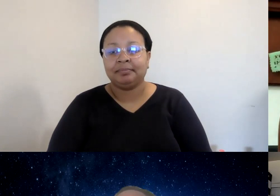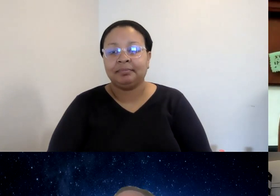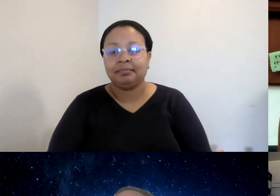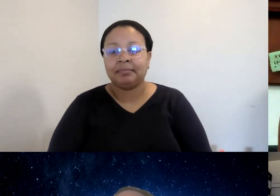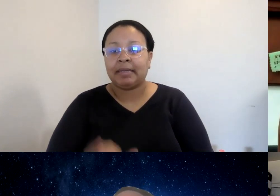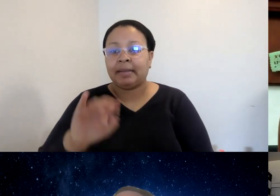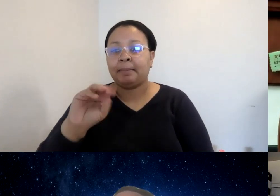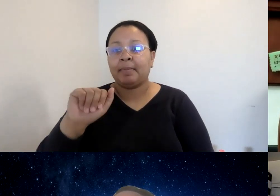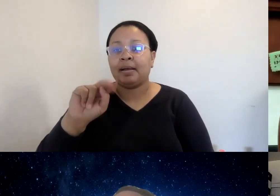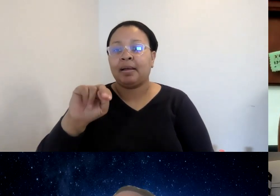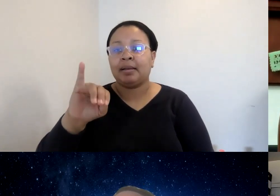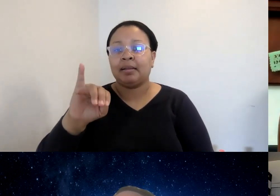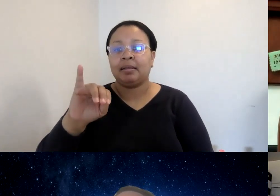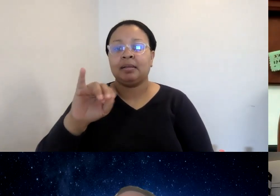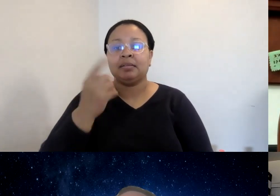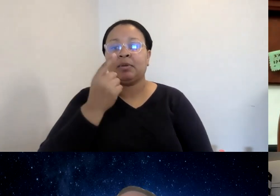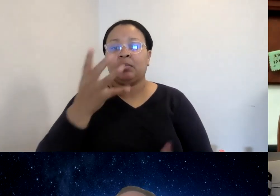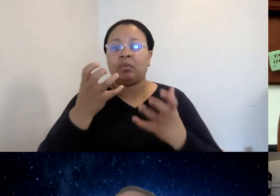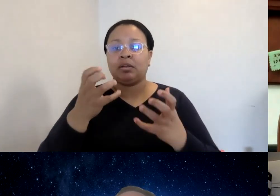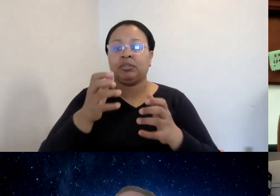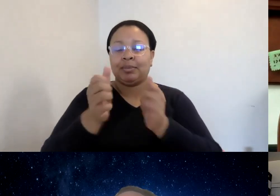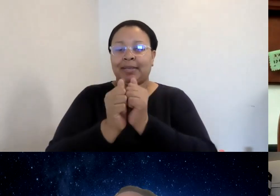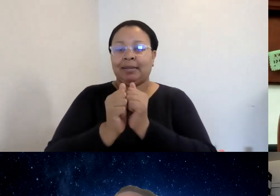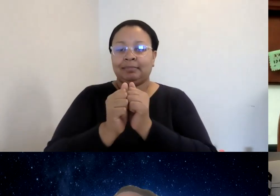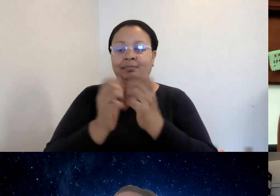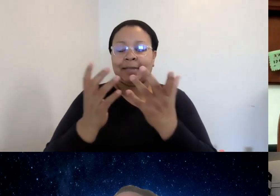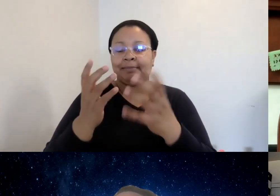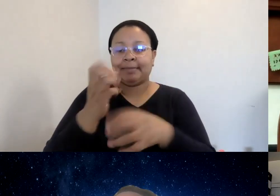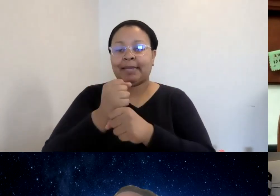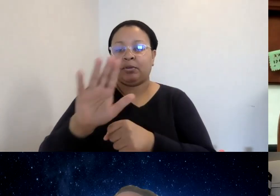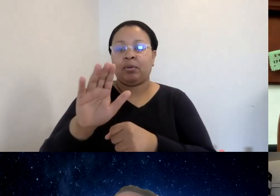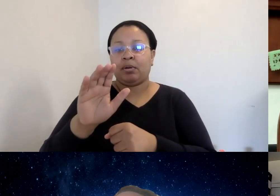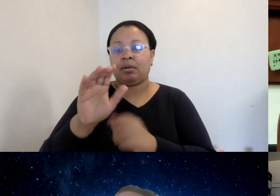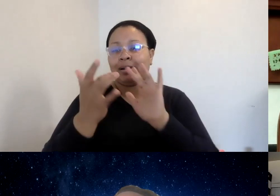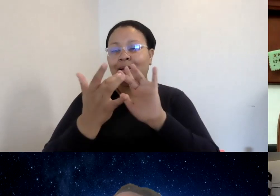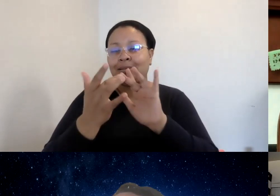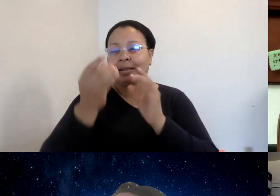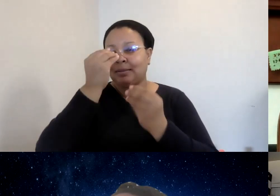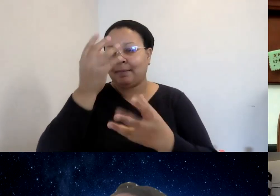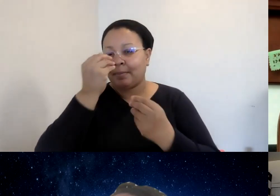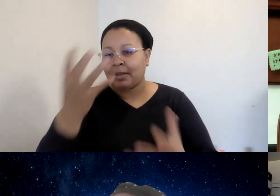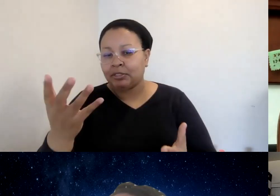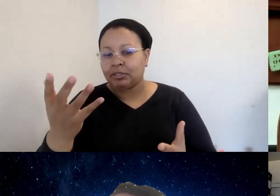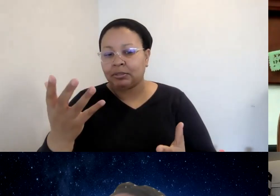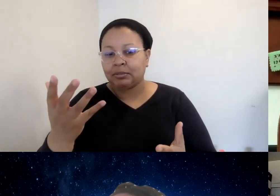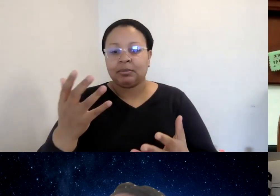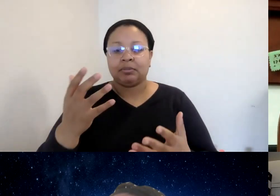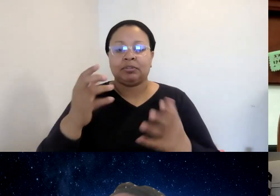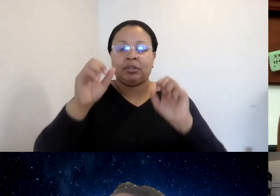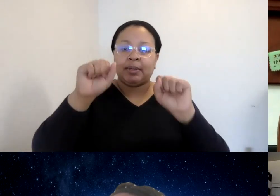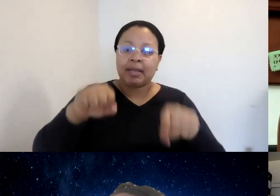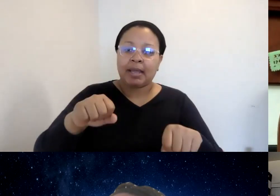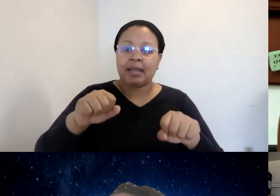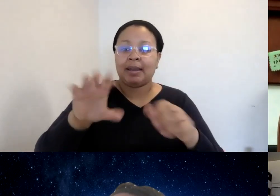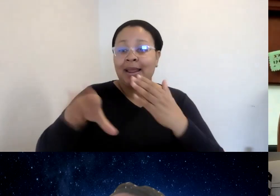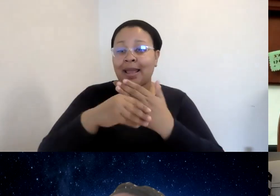Amani, there is a question that somebody wanted to get your contact information. So maybe you try Londa Whitus. Maybe you want to either, you want to put